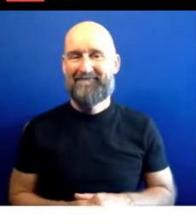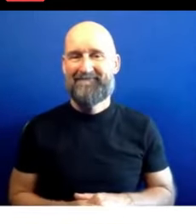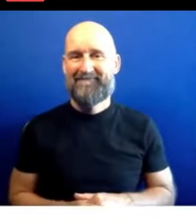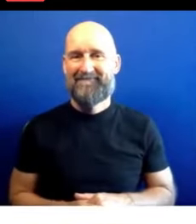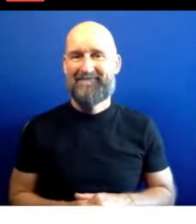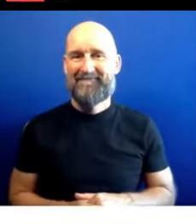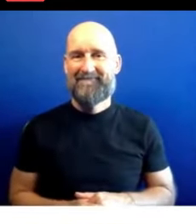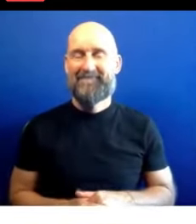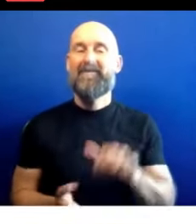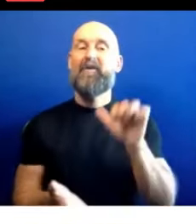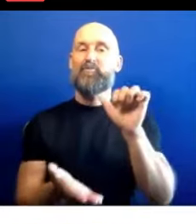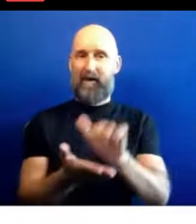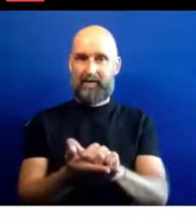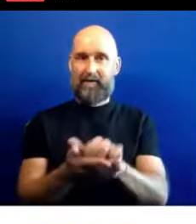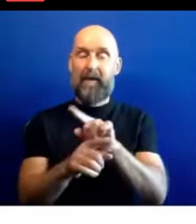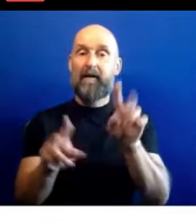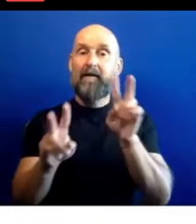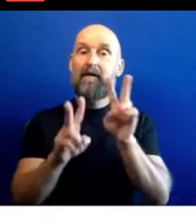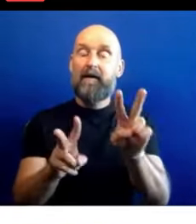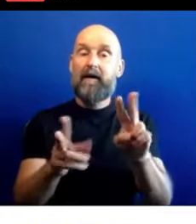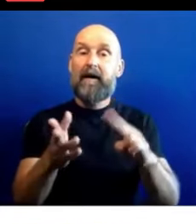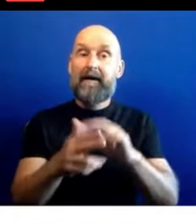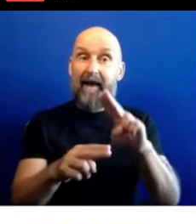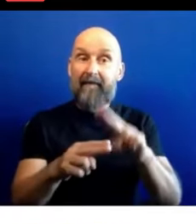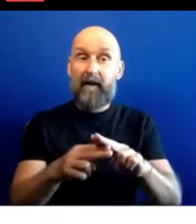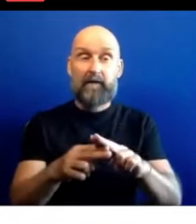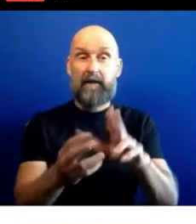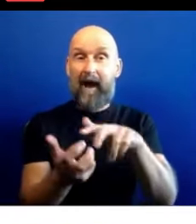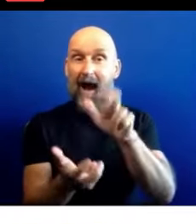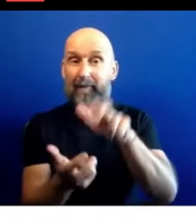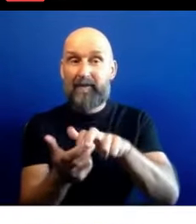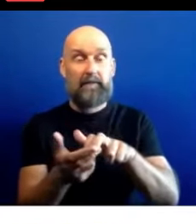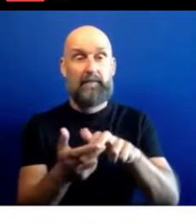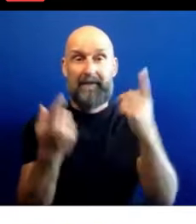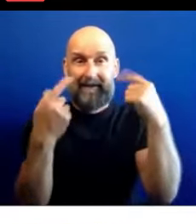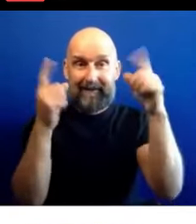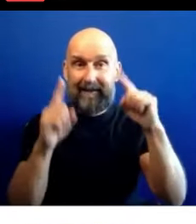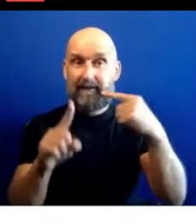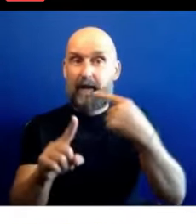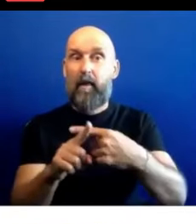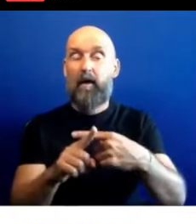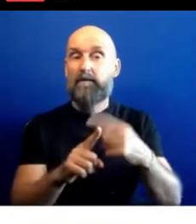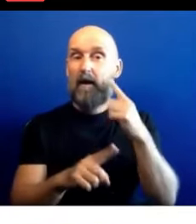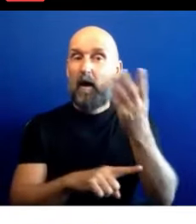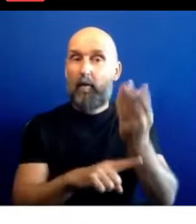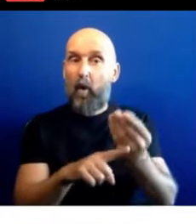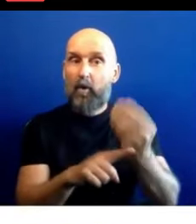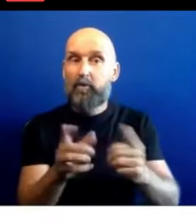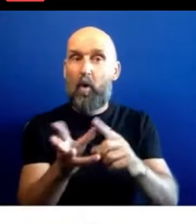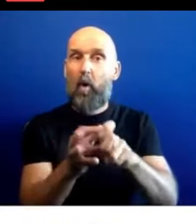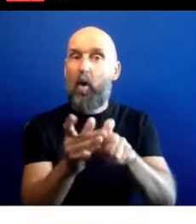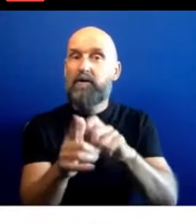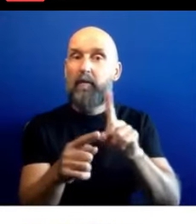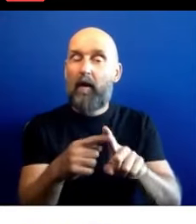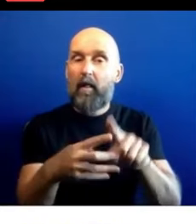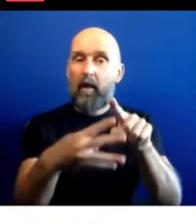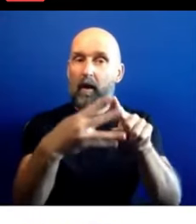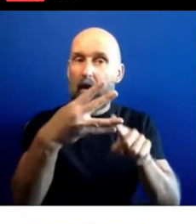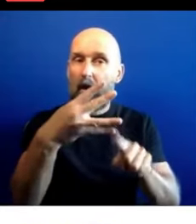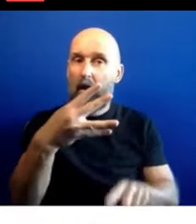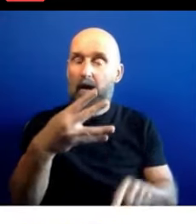Right. Anybody ever watch Netflix, Amazon, Disney Plus, Apple, or listen to podcasts on Audible? However did all